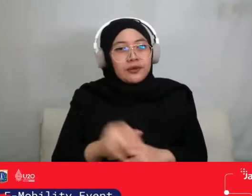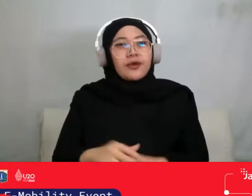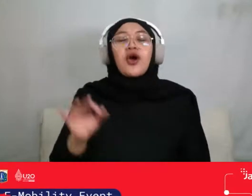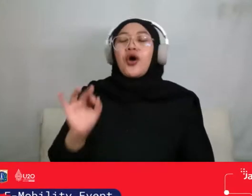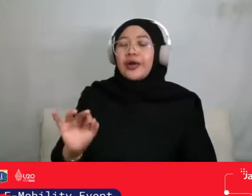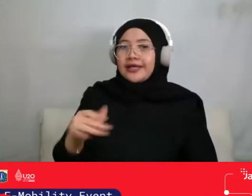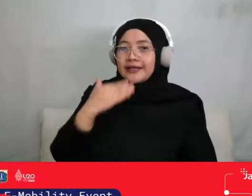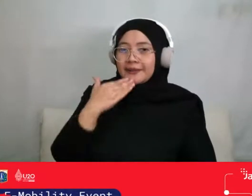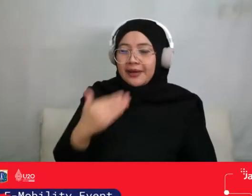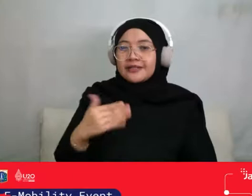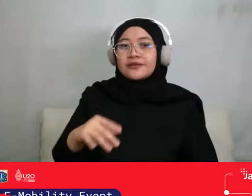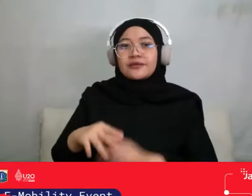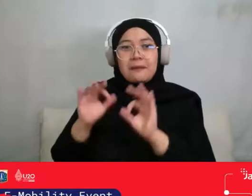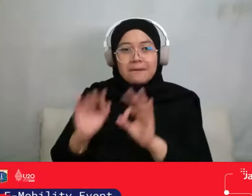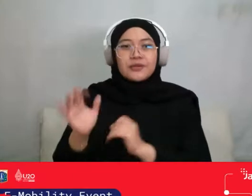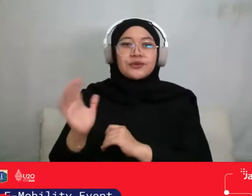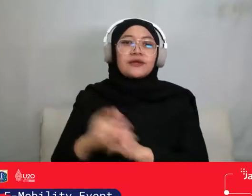And next, we will continue to